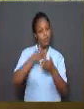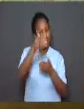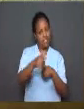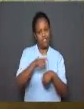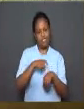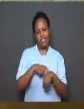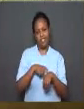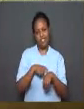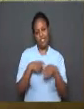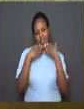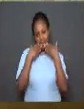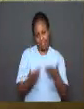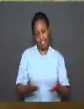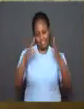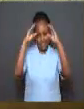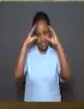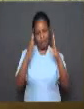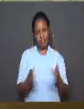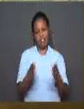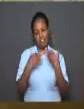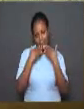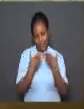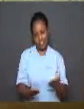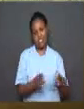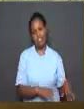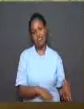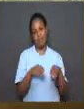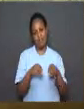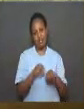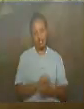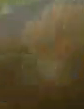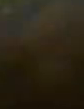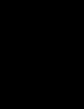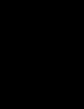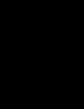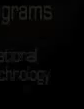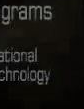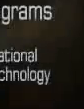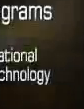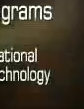Until next time, thank you, teacher. Thank you, students.